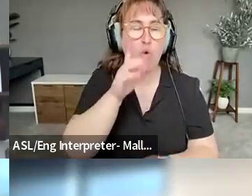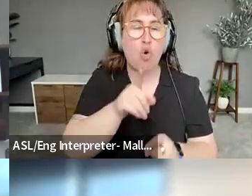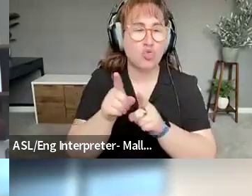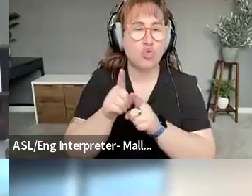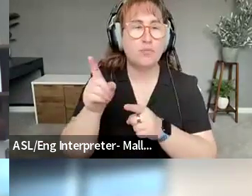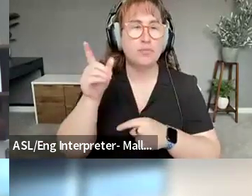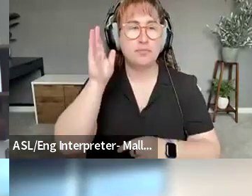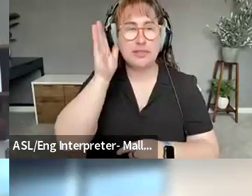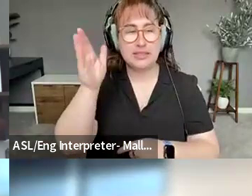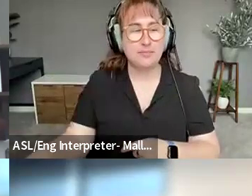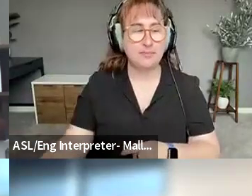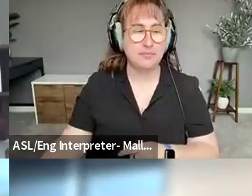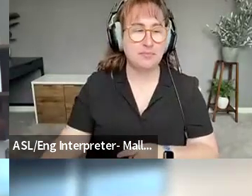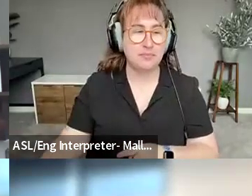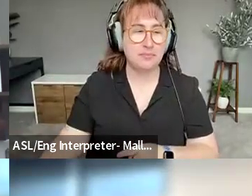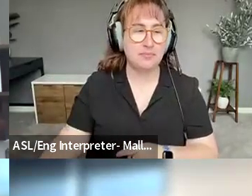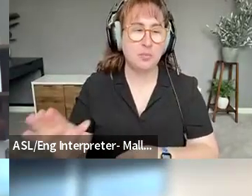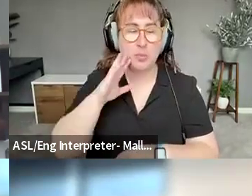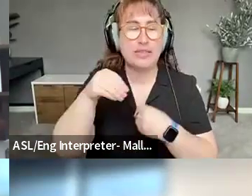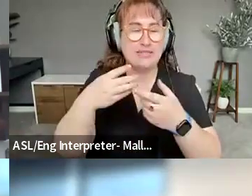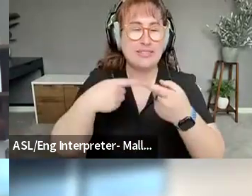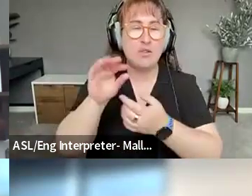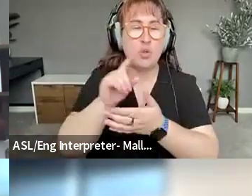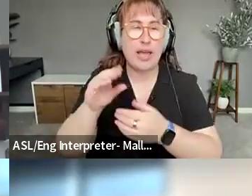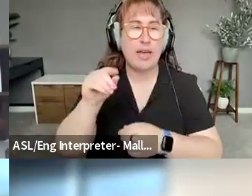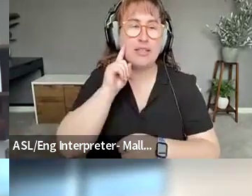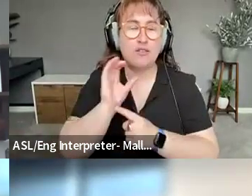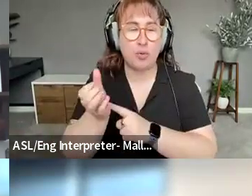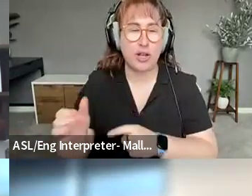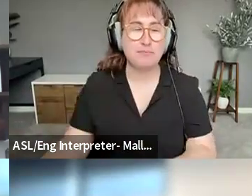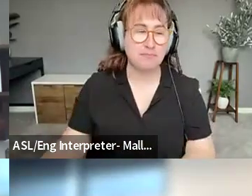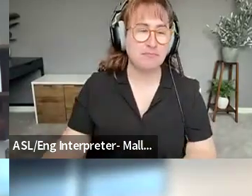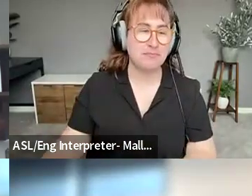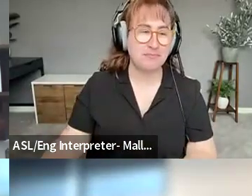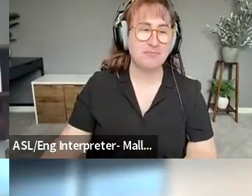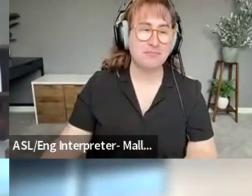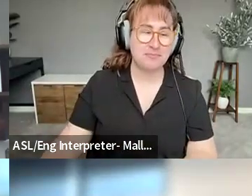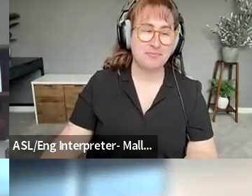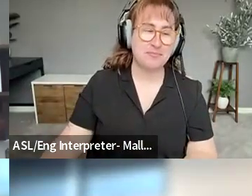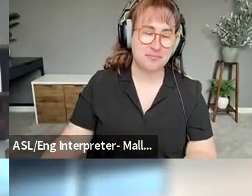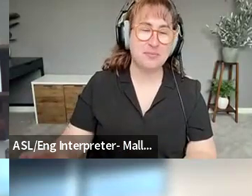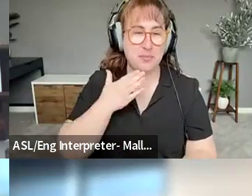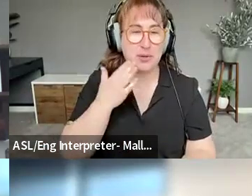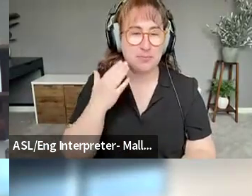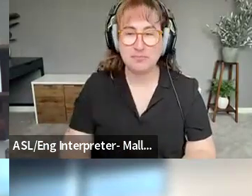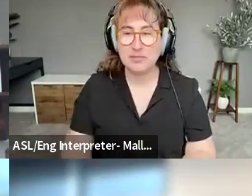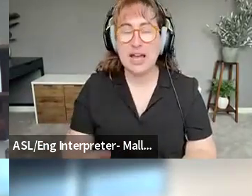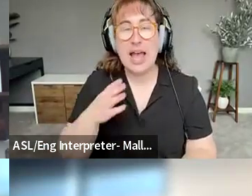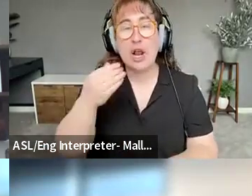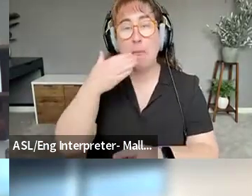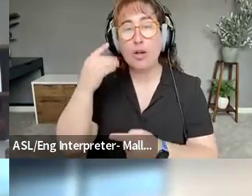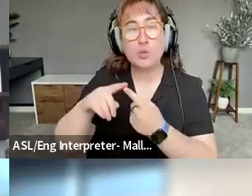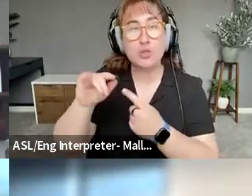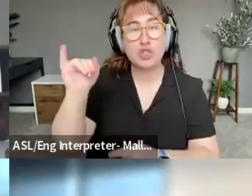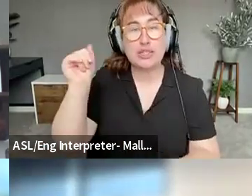also be giving us the sign of the week in our deaf culture. Good morning. And good morning. And good morning to